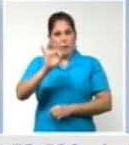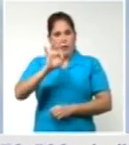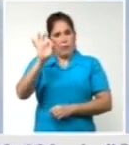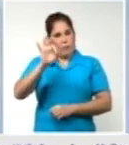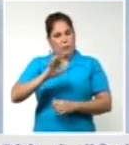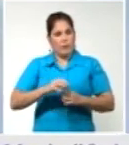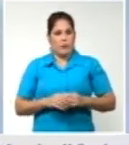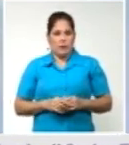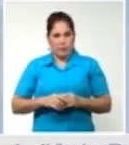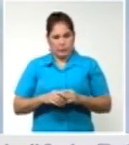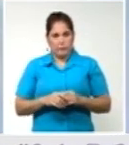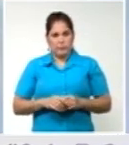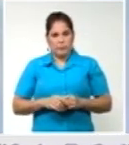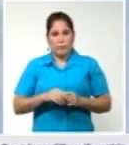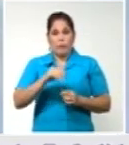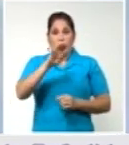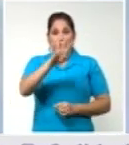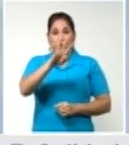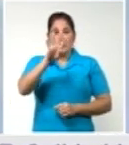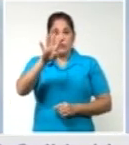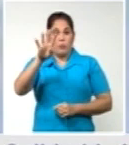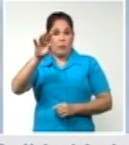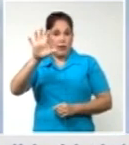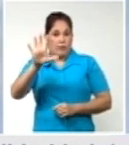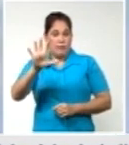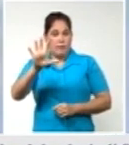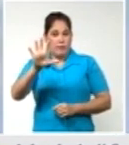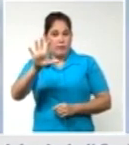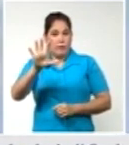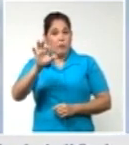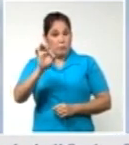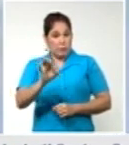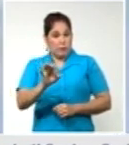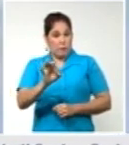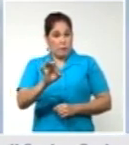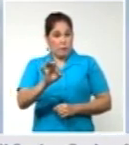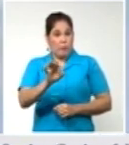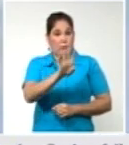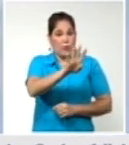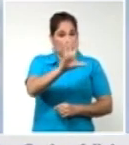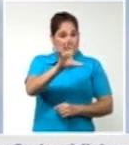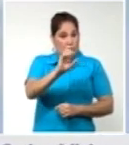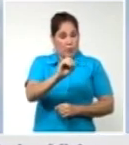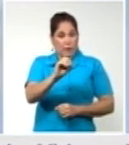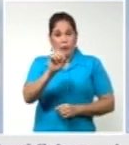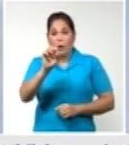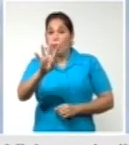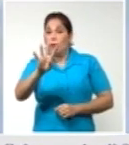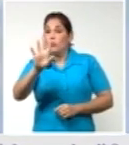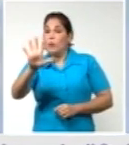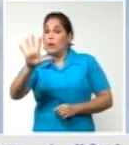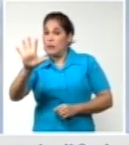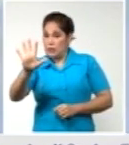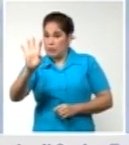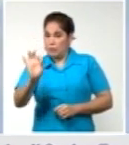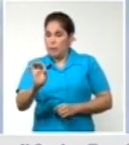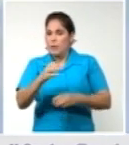or 6.9%, are active hospitalized cases. Of